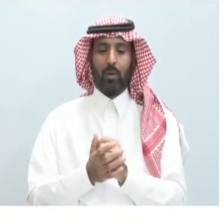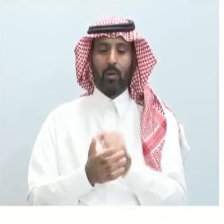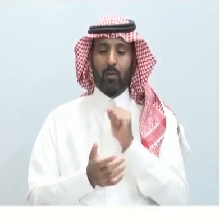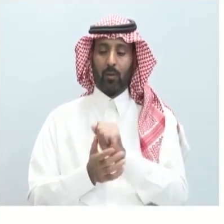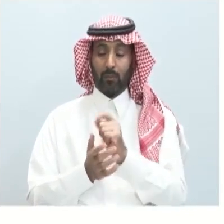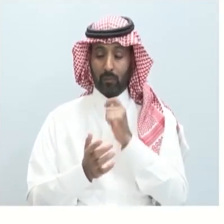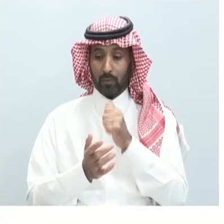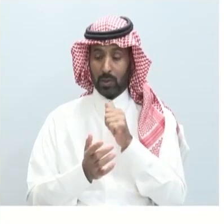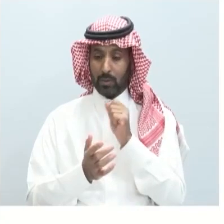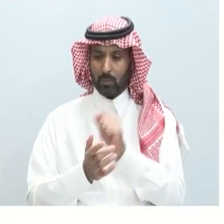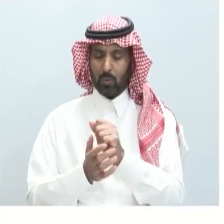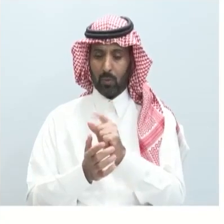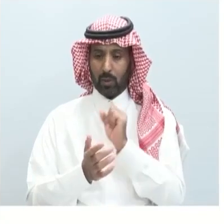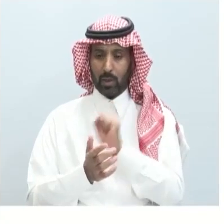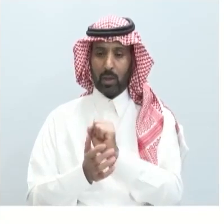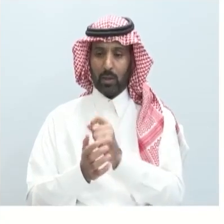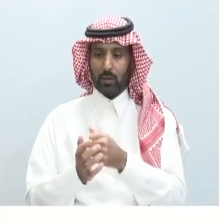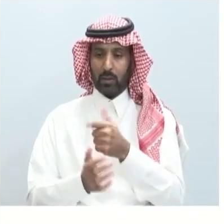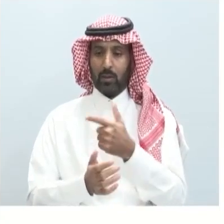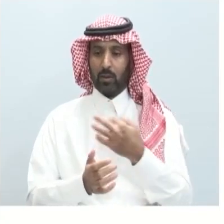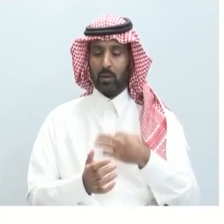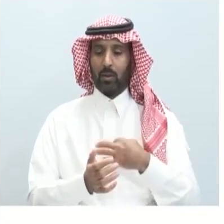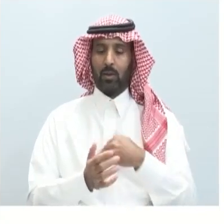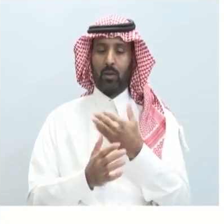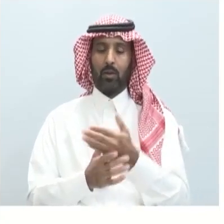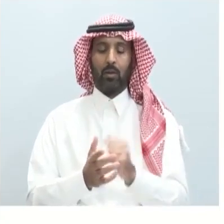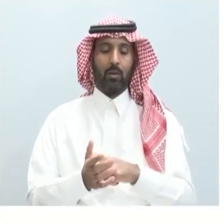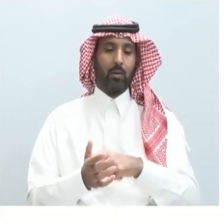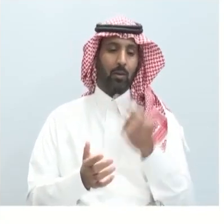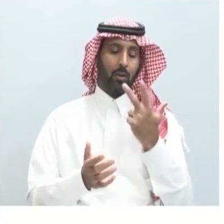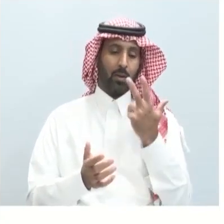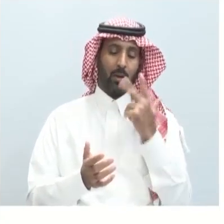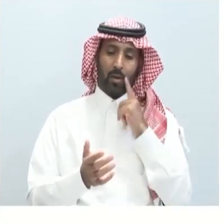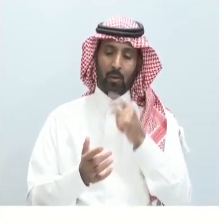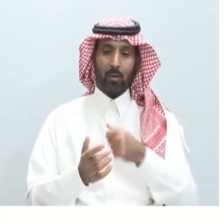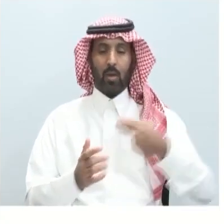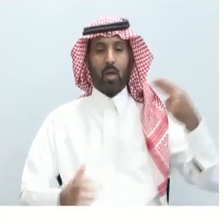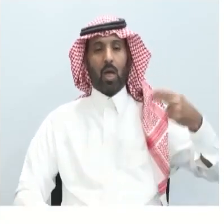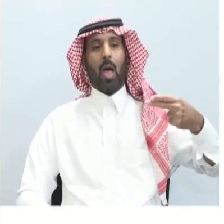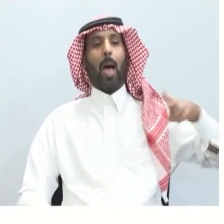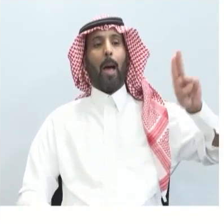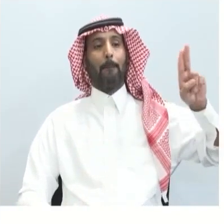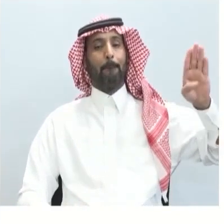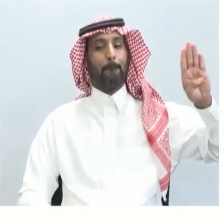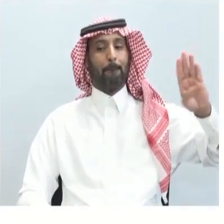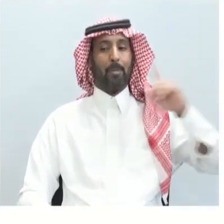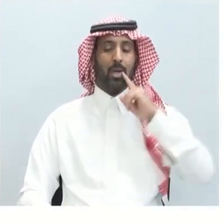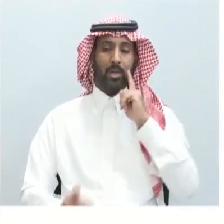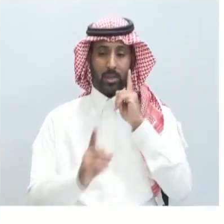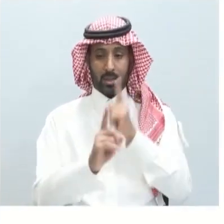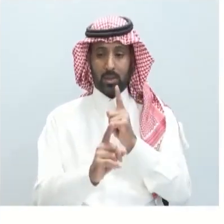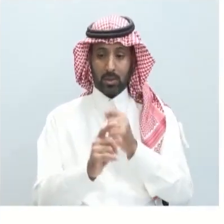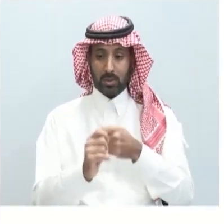property of a certain value. Paragraph 8, the word hub. What do you think a leading business